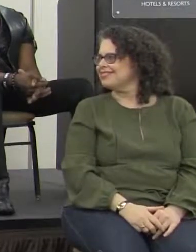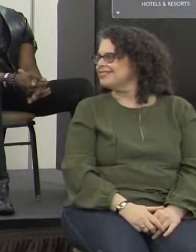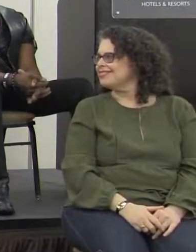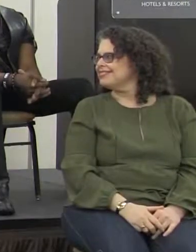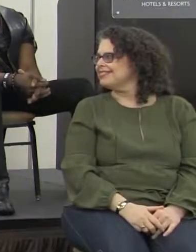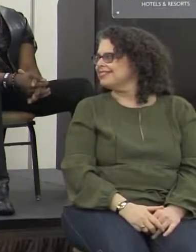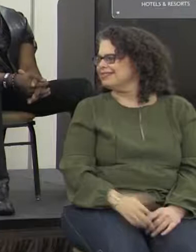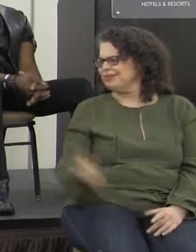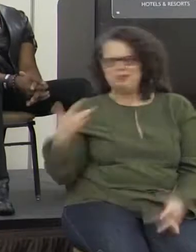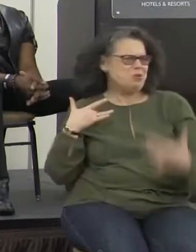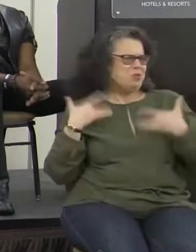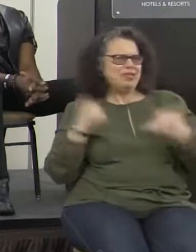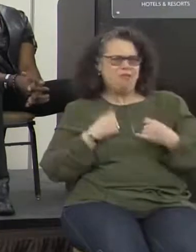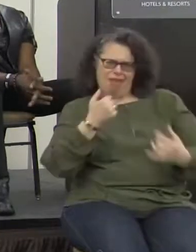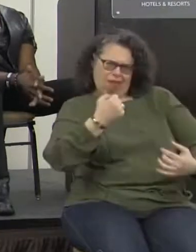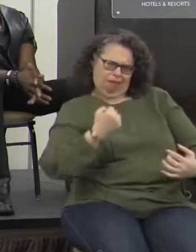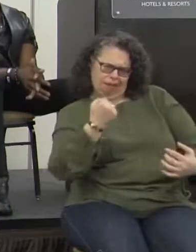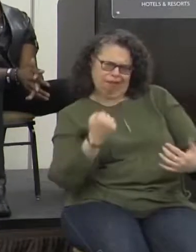What is that?